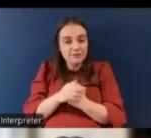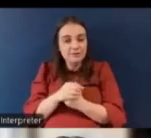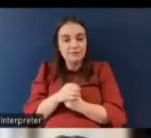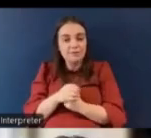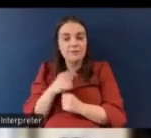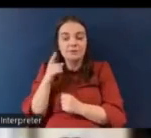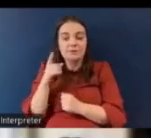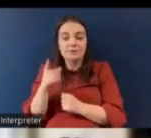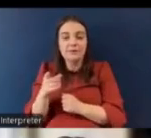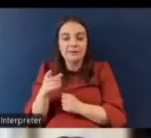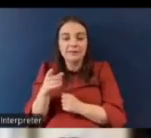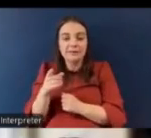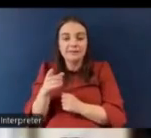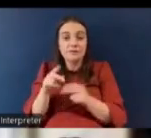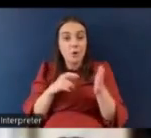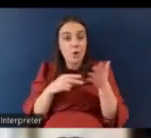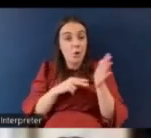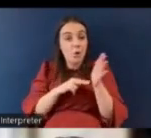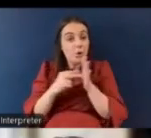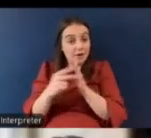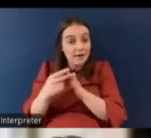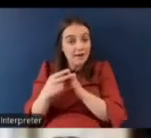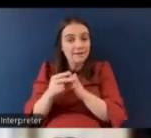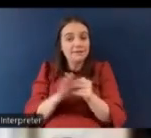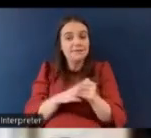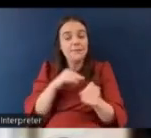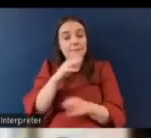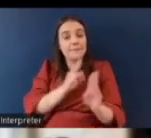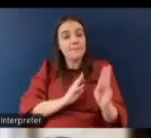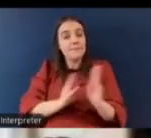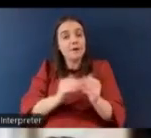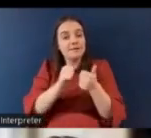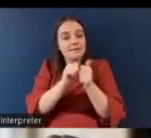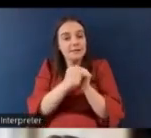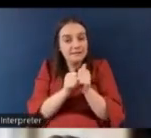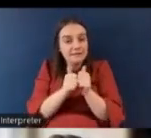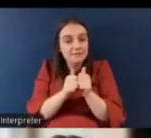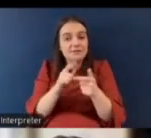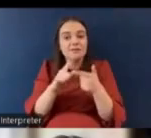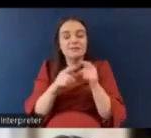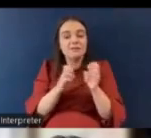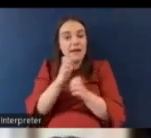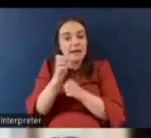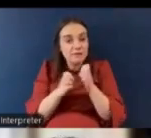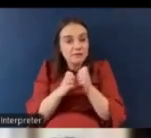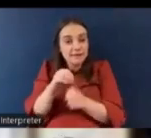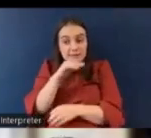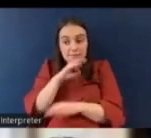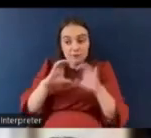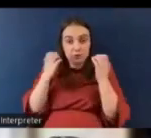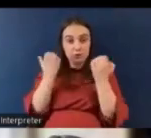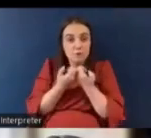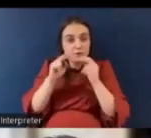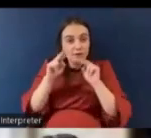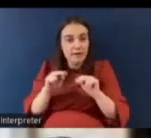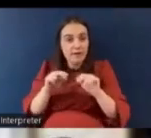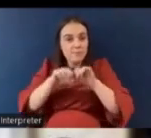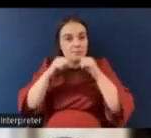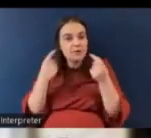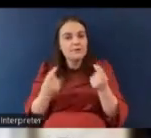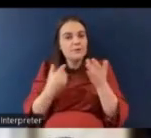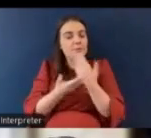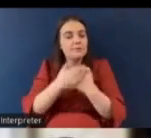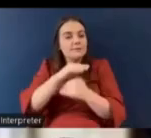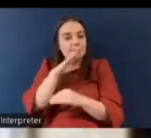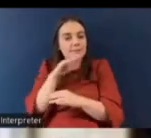toolkits. So this offers practical activities and exercises for communities to unpack the climate crisis as a